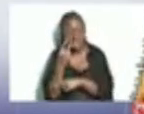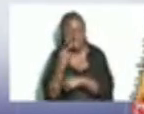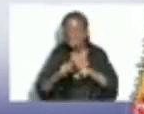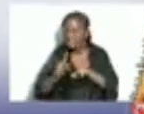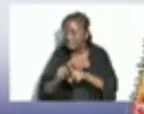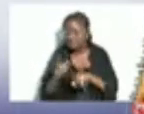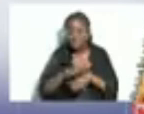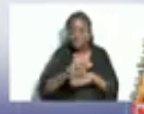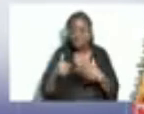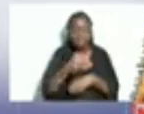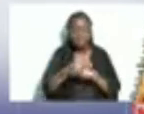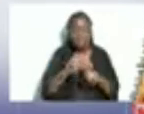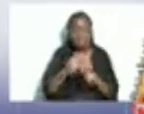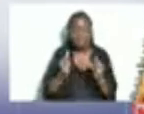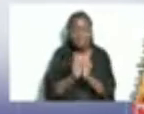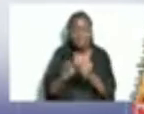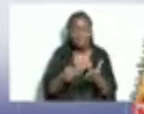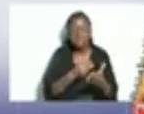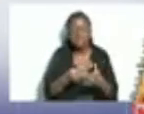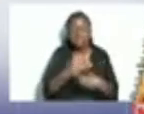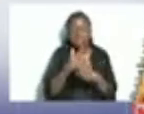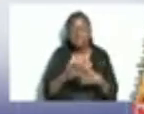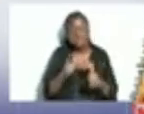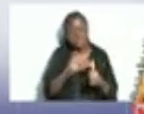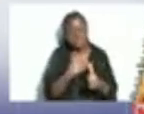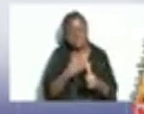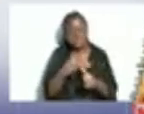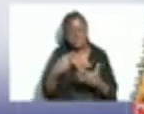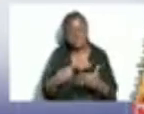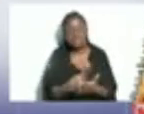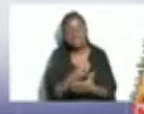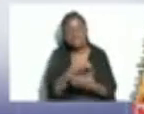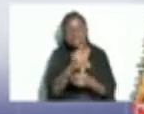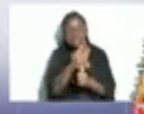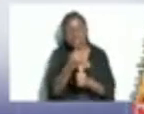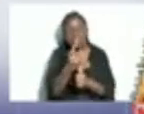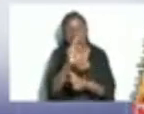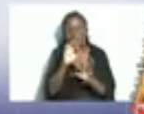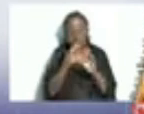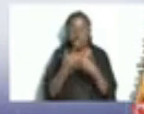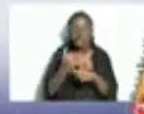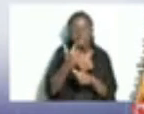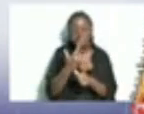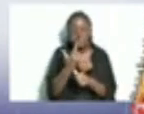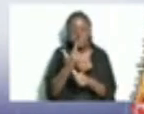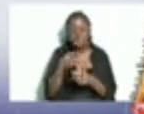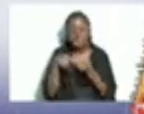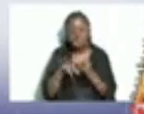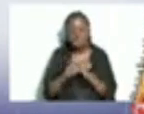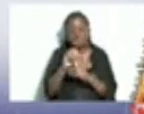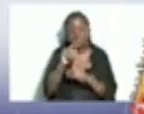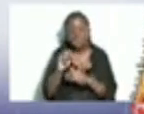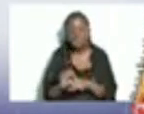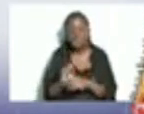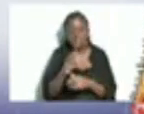New Year's, with Music Makers first out the gate, Genesis in second, and One Family in third. The Roots Junkanoo Group will follow